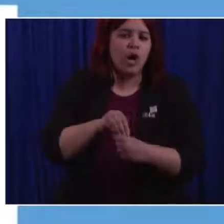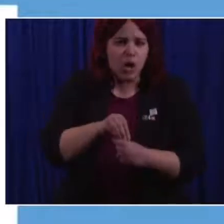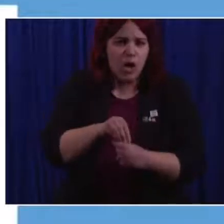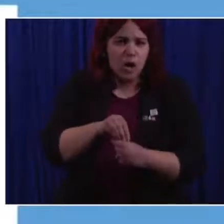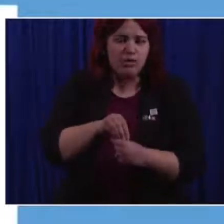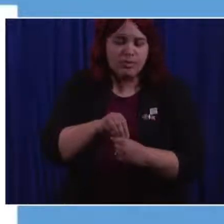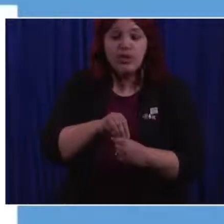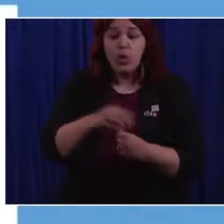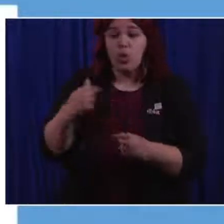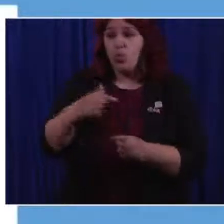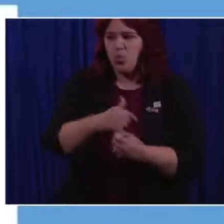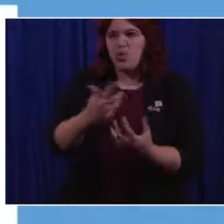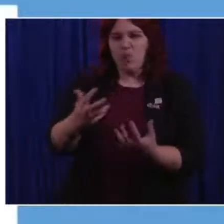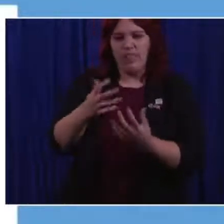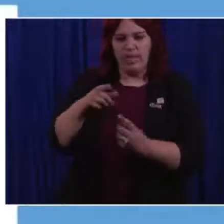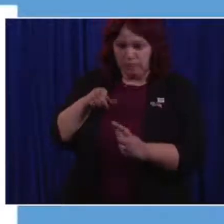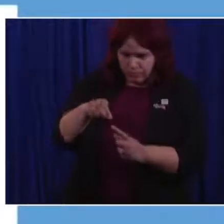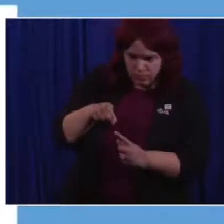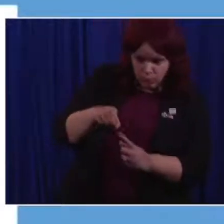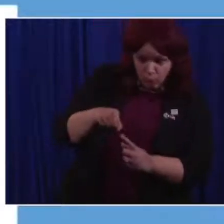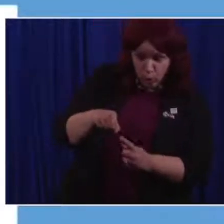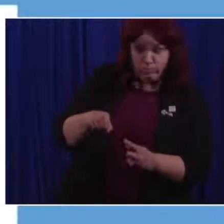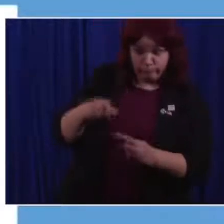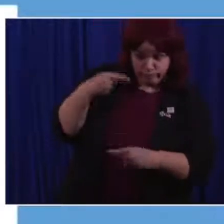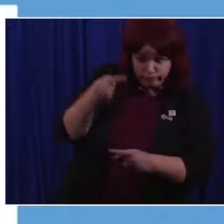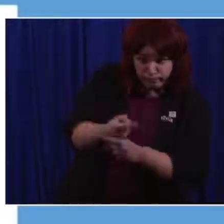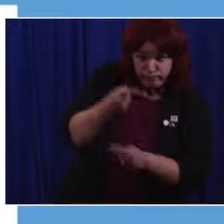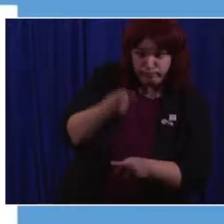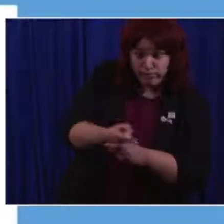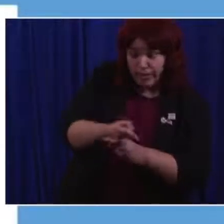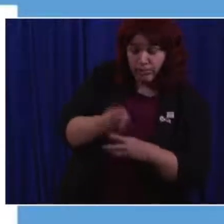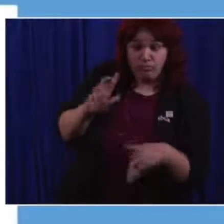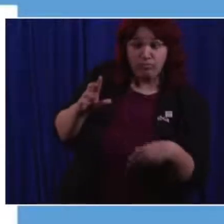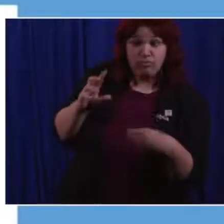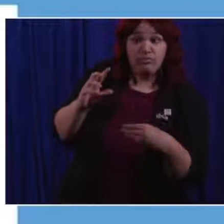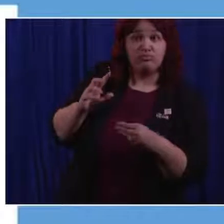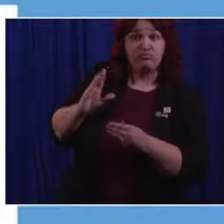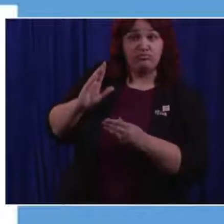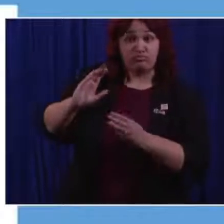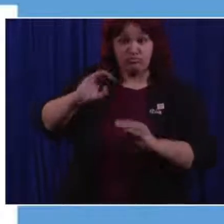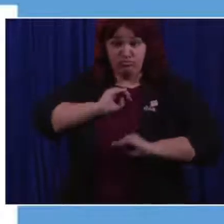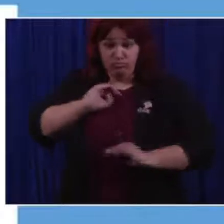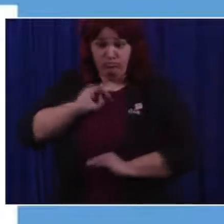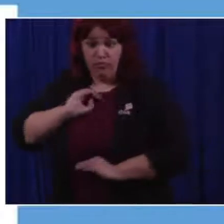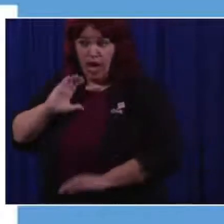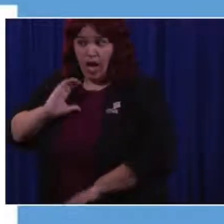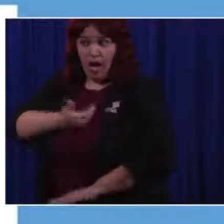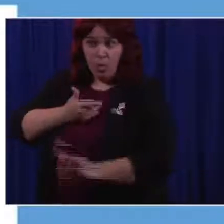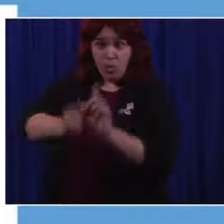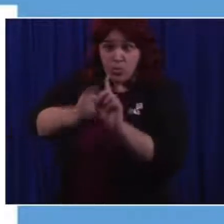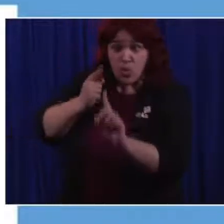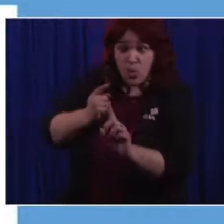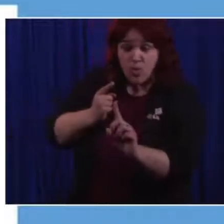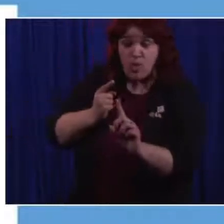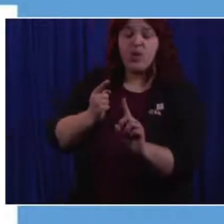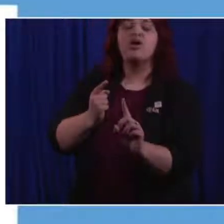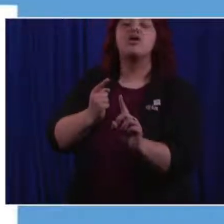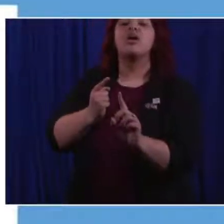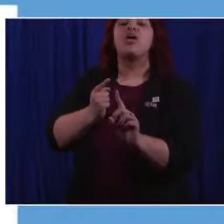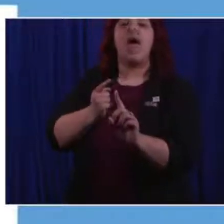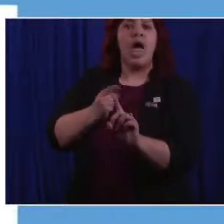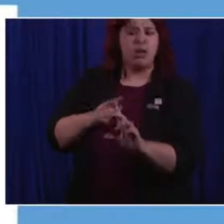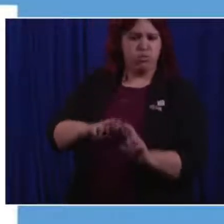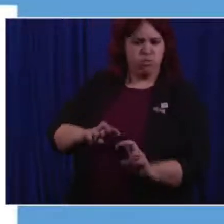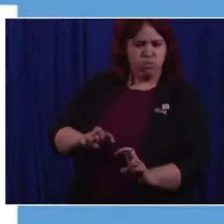at those, making sure they're doing what they need to be doing, and making sure that we are getting everything out of this